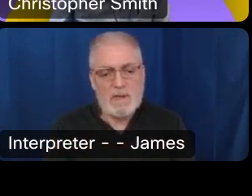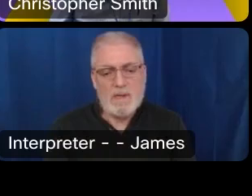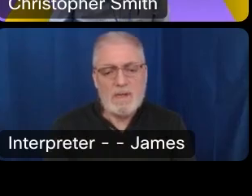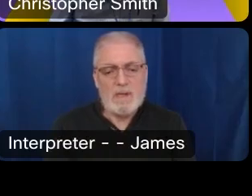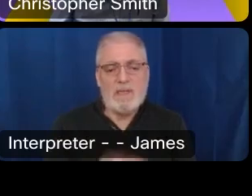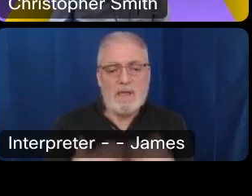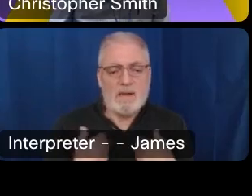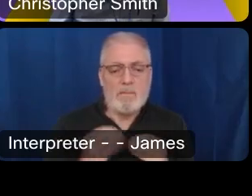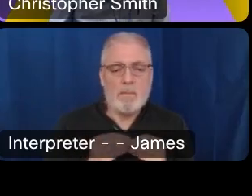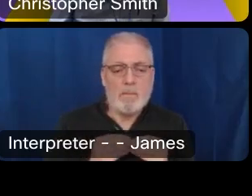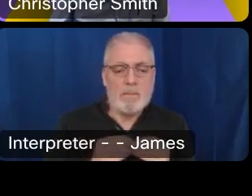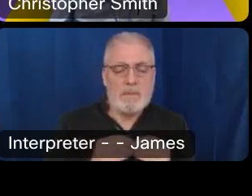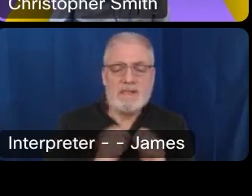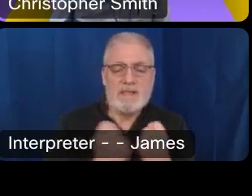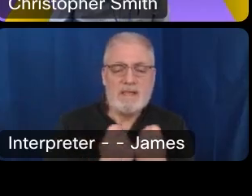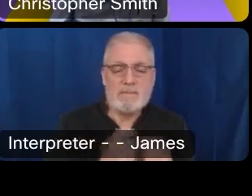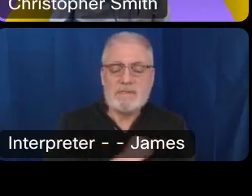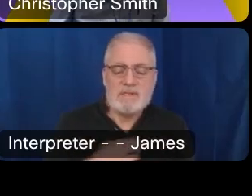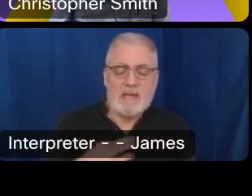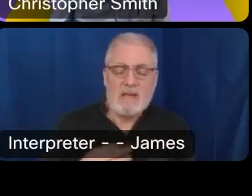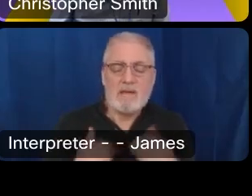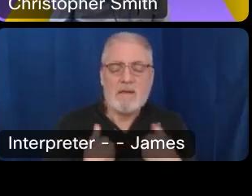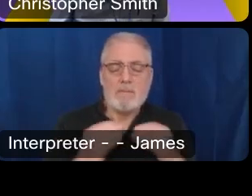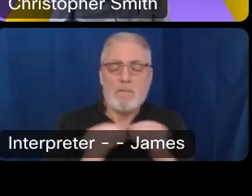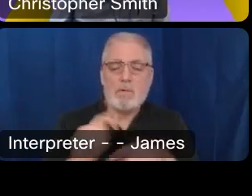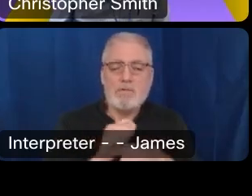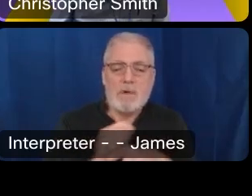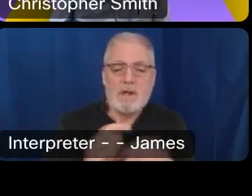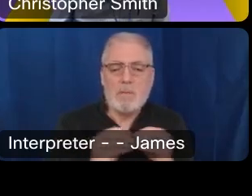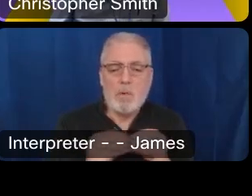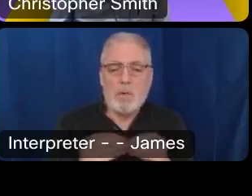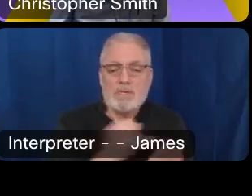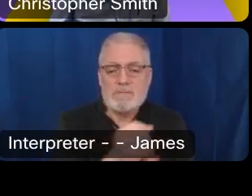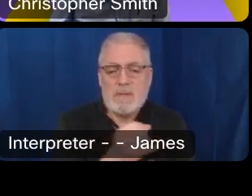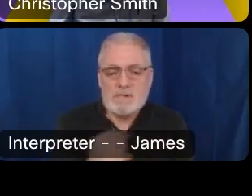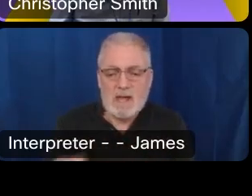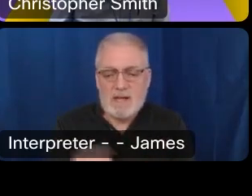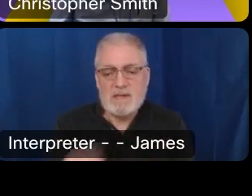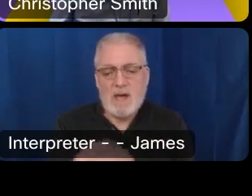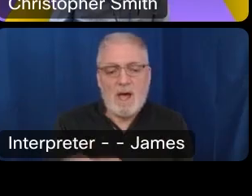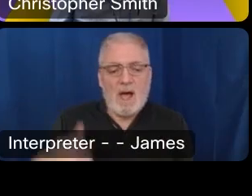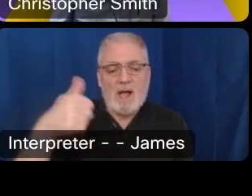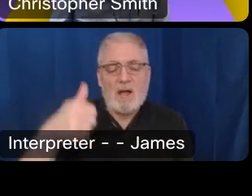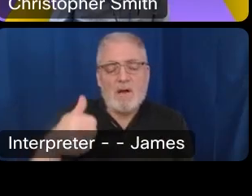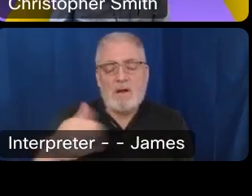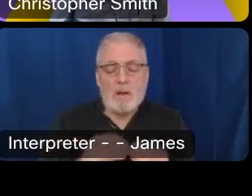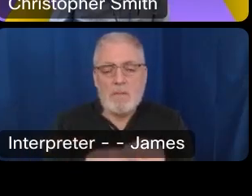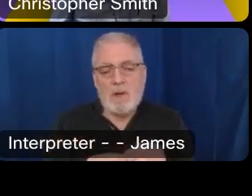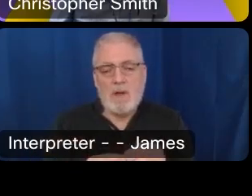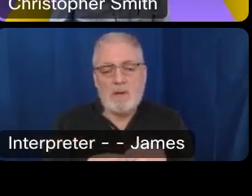of supervisor to interventionist teams too. And they have a longer expected treatment.